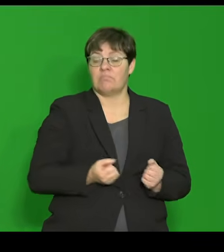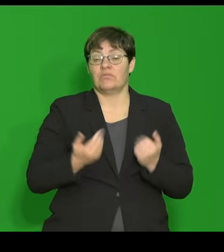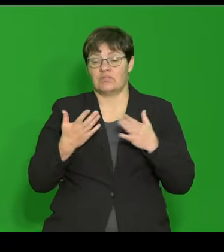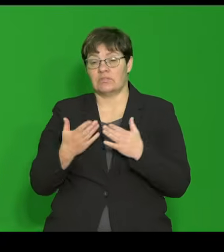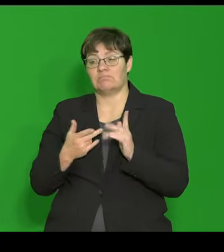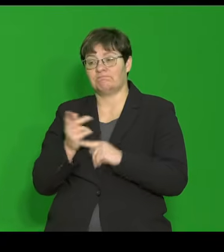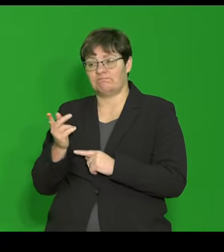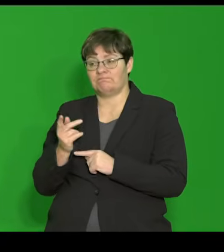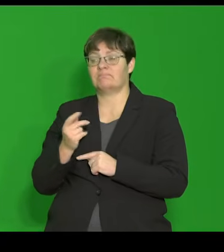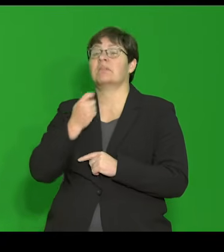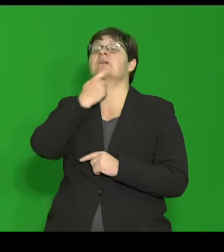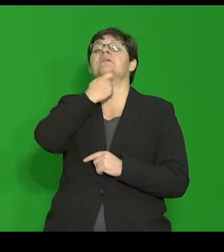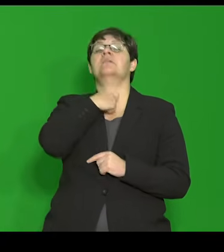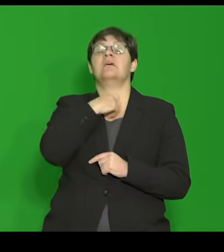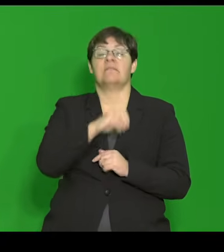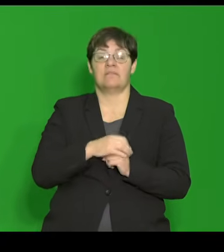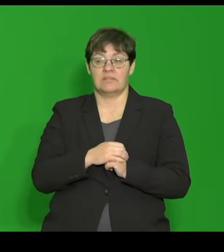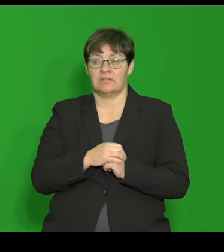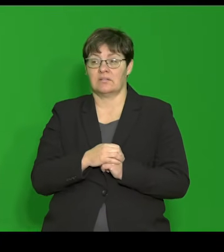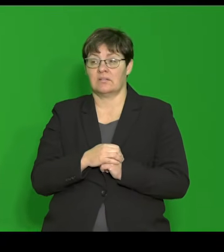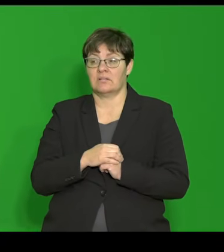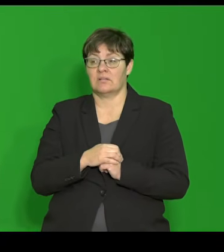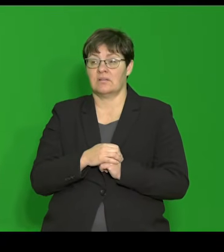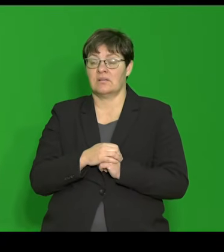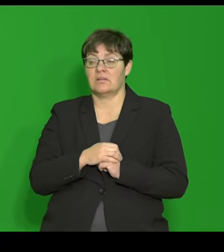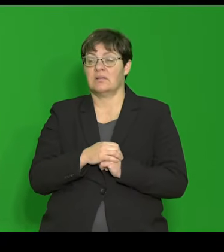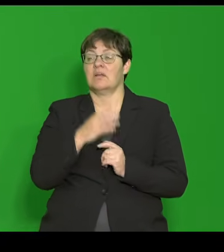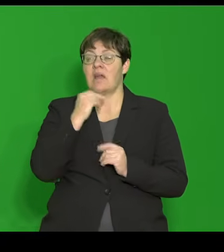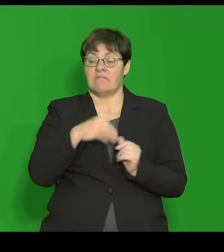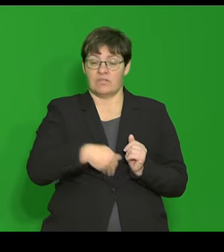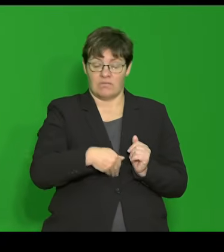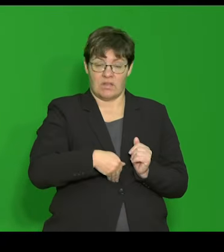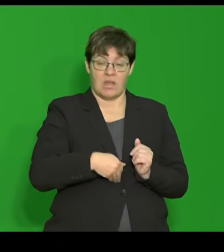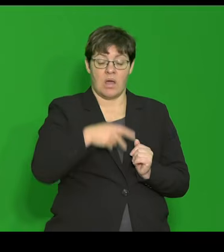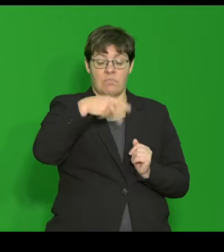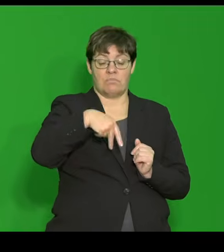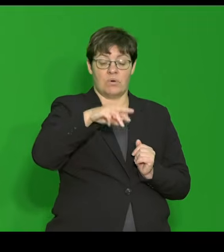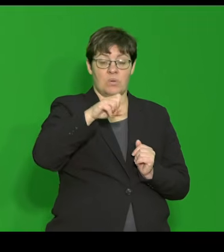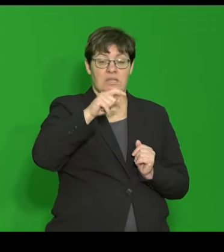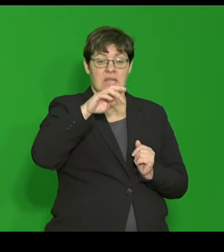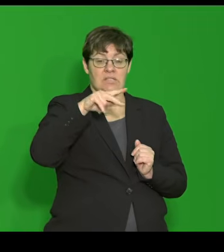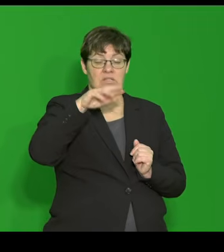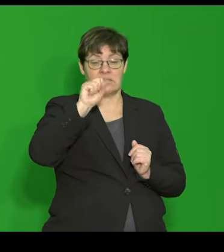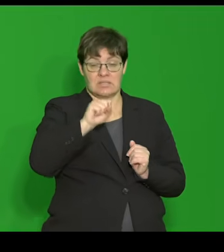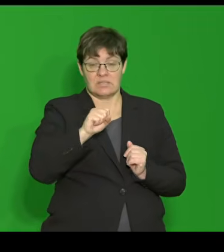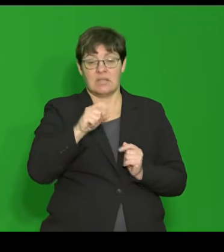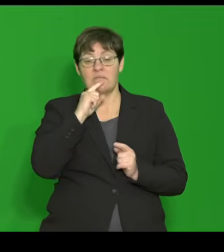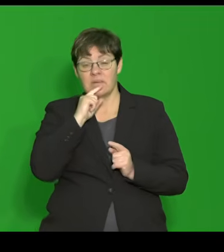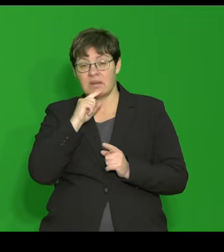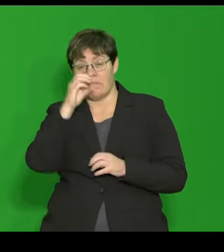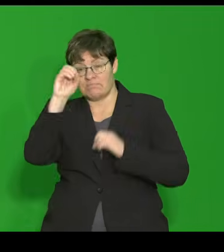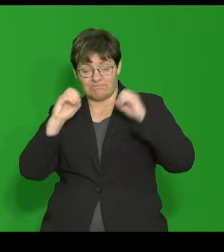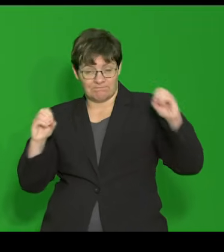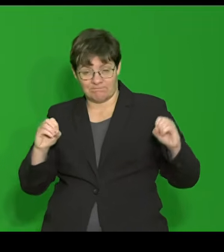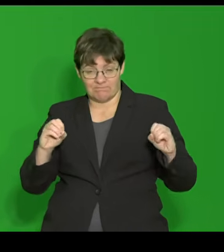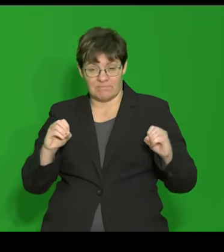being produced, and that then travels down the esophagus. In the stomach, we've got your proteases, which break down proteins